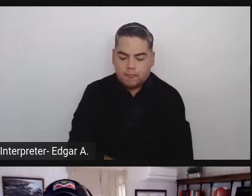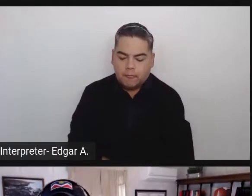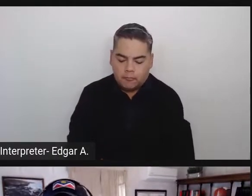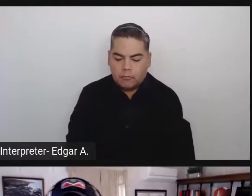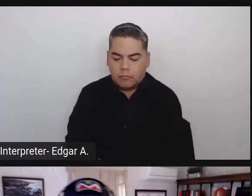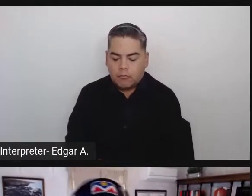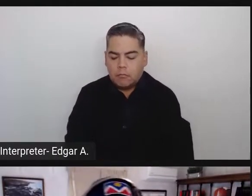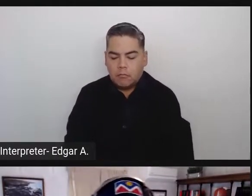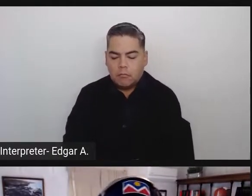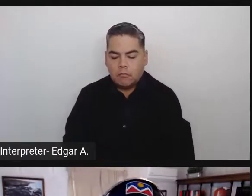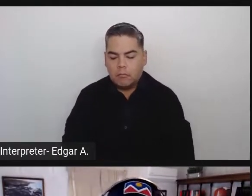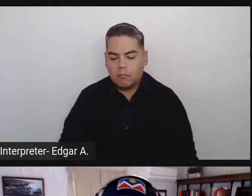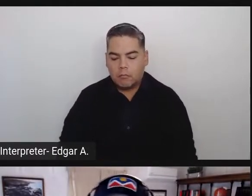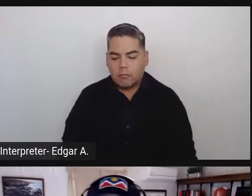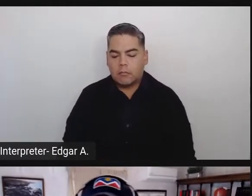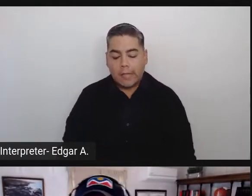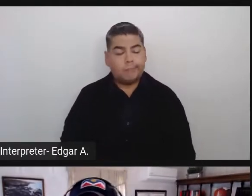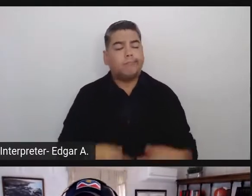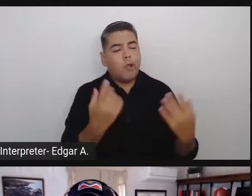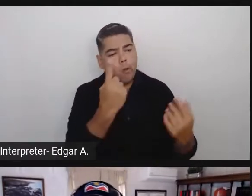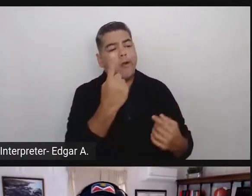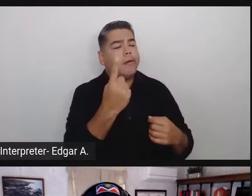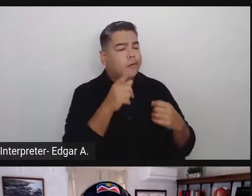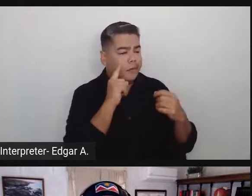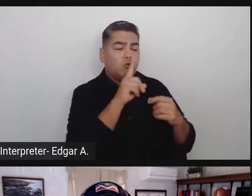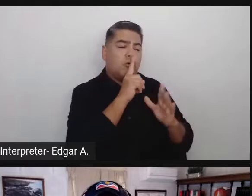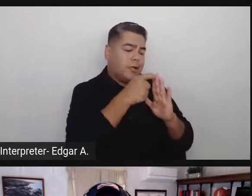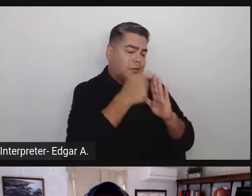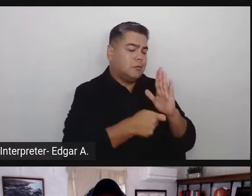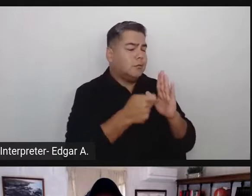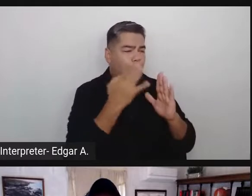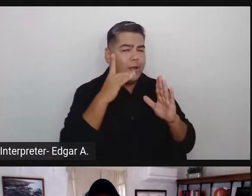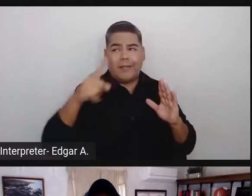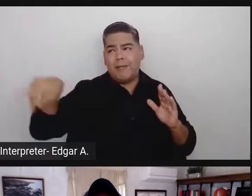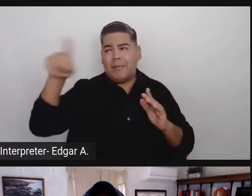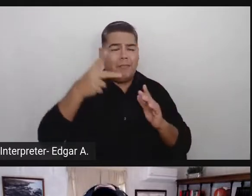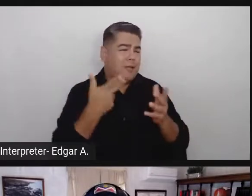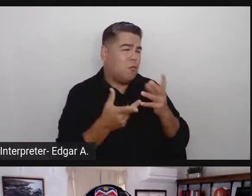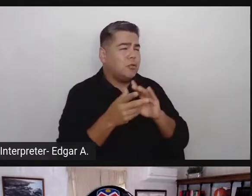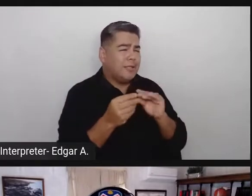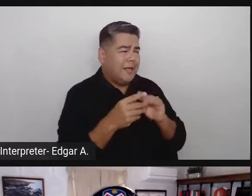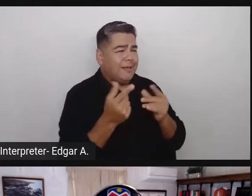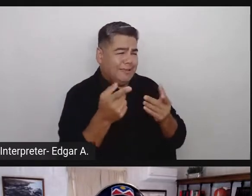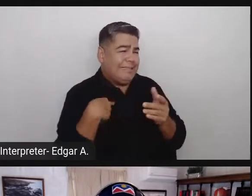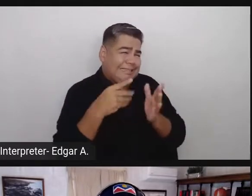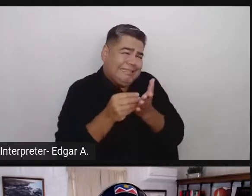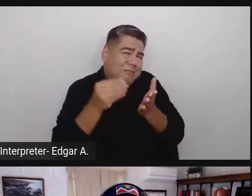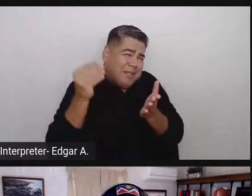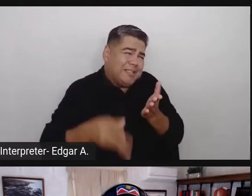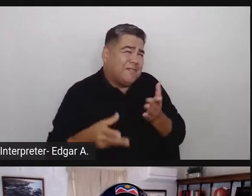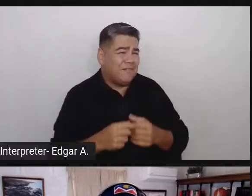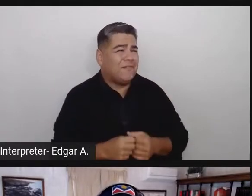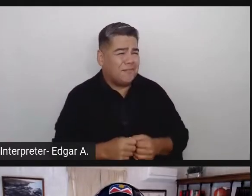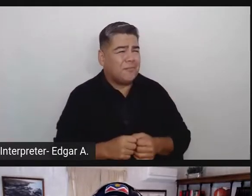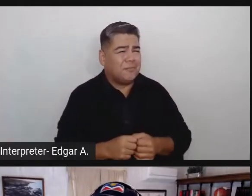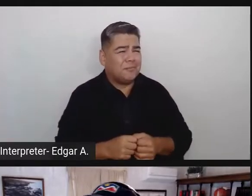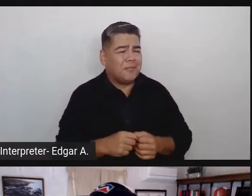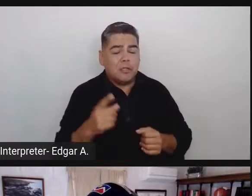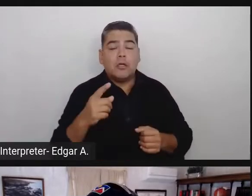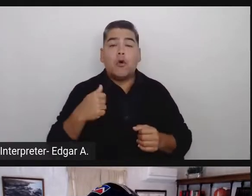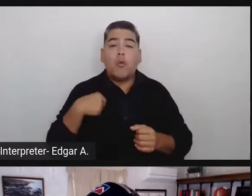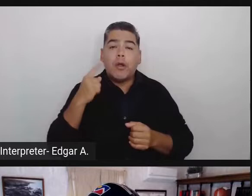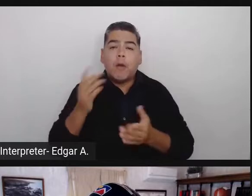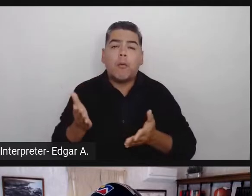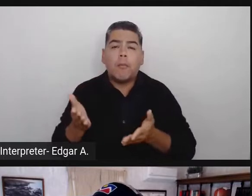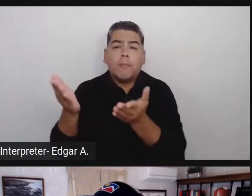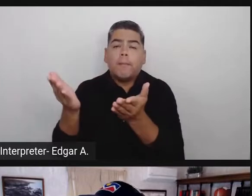definitely cost. So they might say it's too expensive. And so one thing that I will bring up is that, okay,